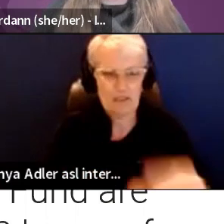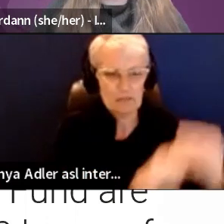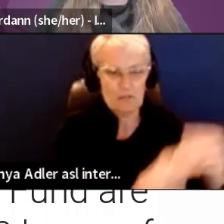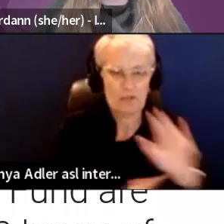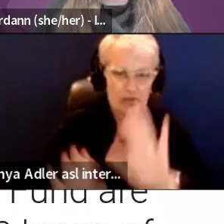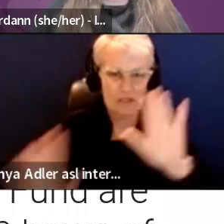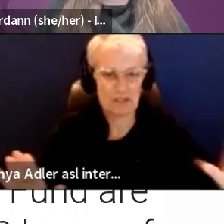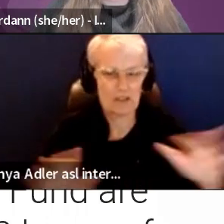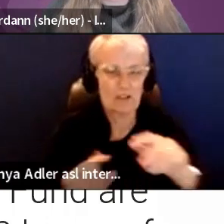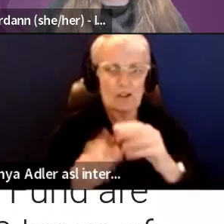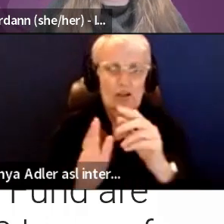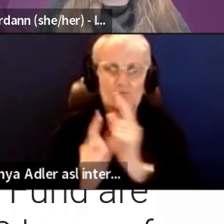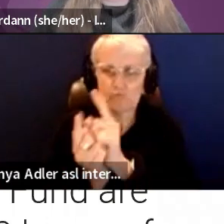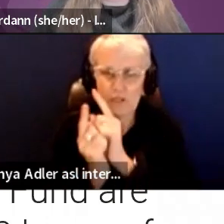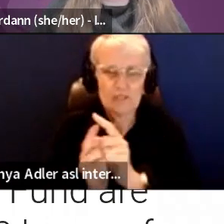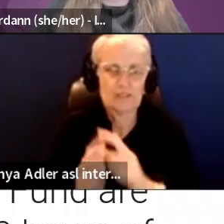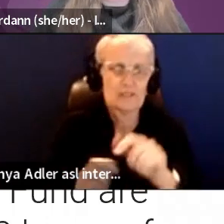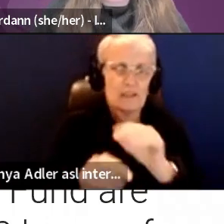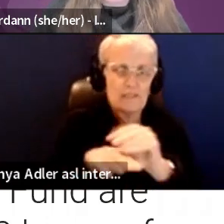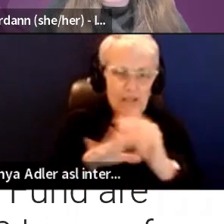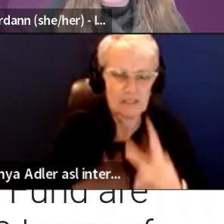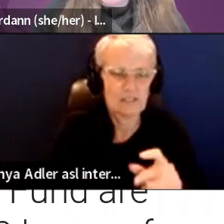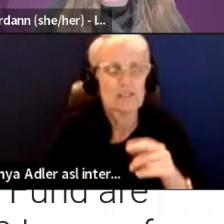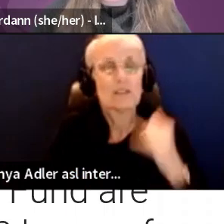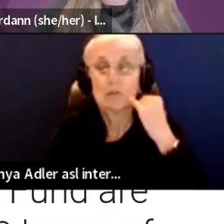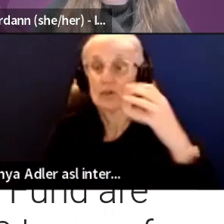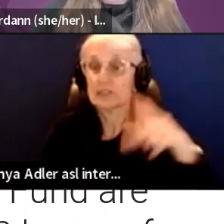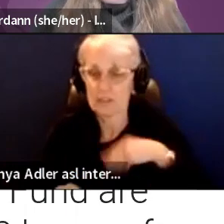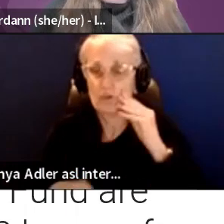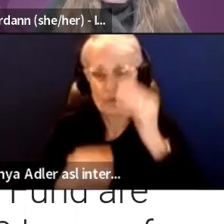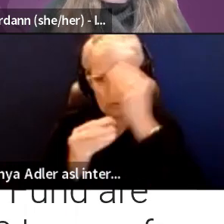of that information would be communicated to you if you were accepted into the program.